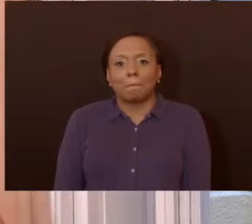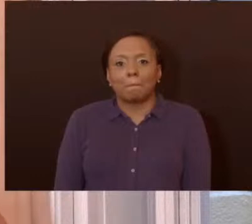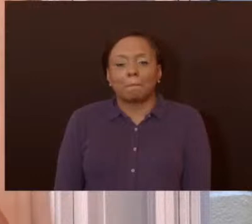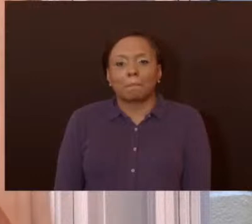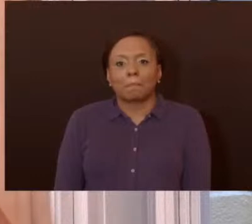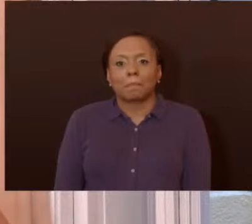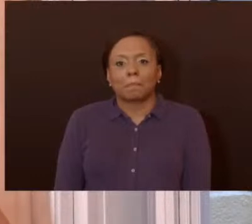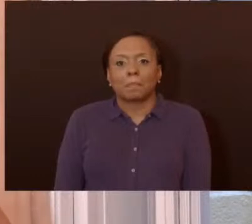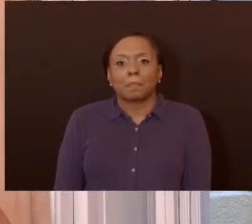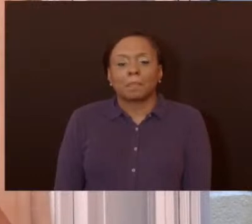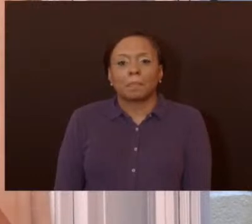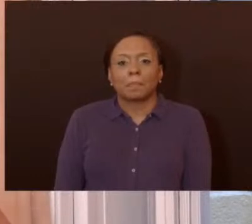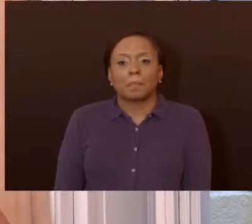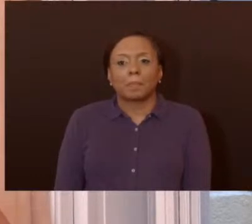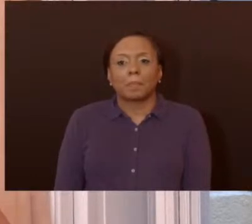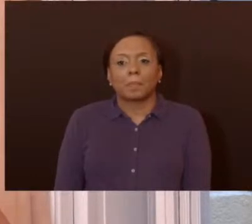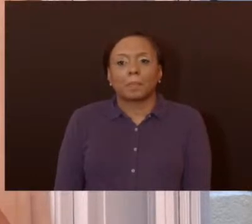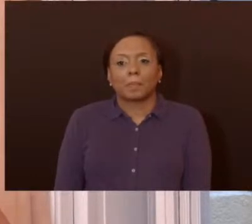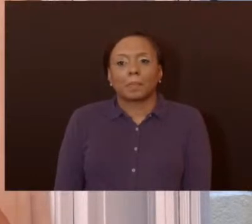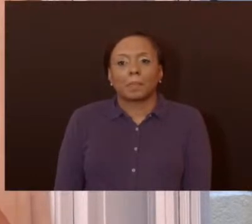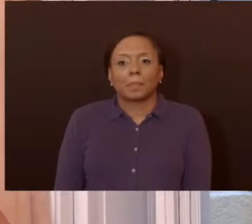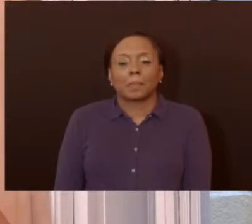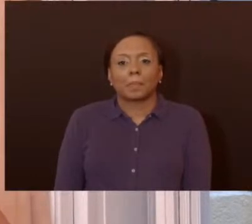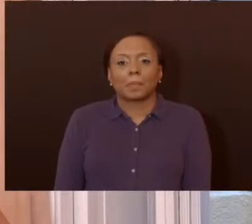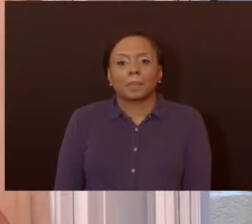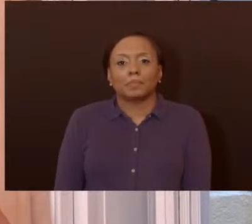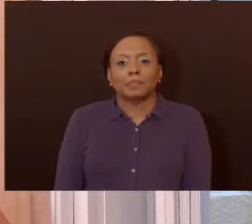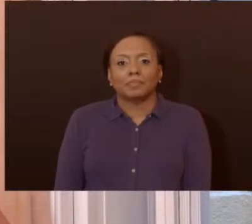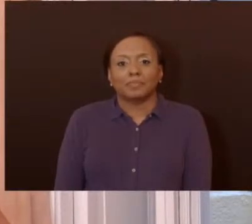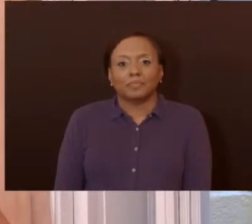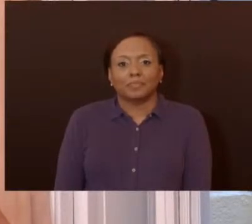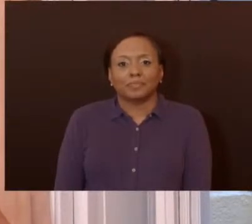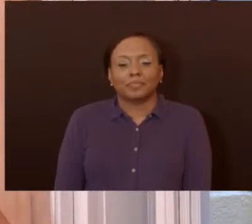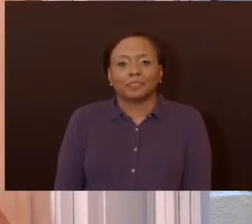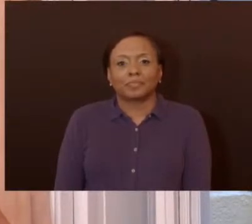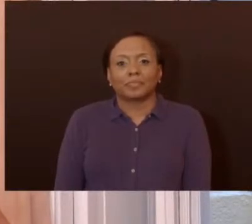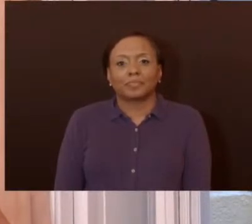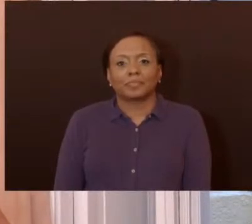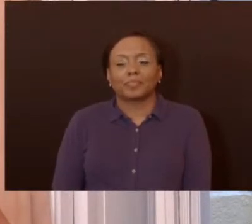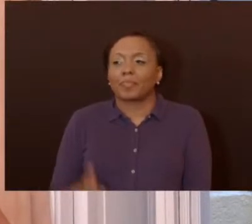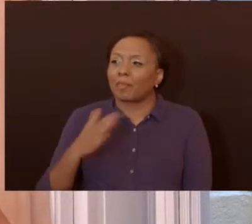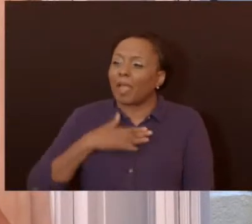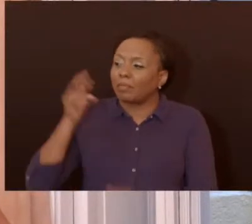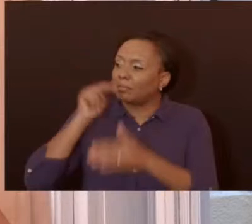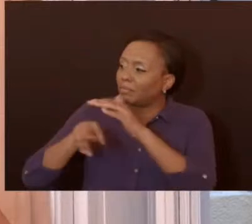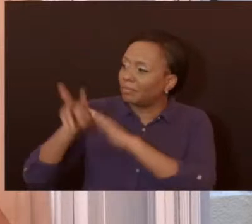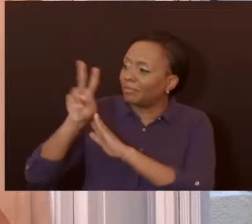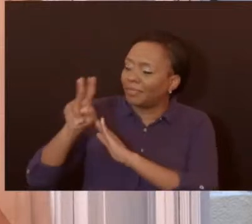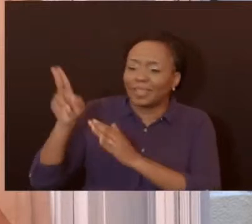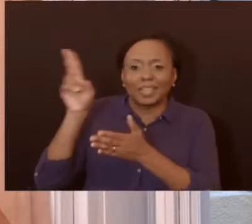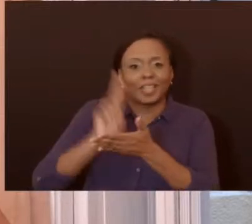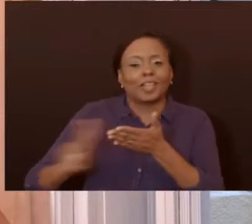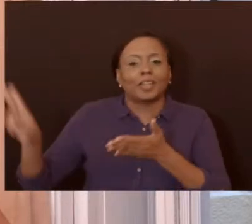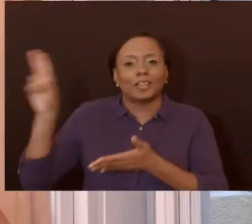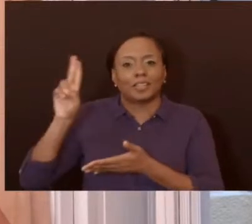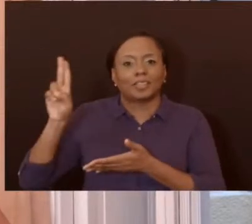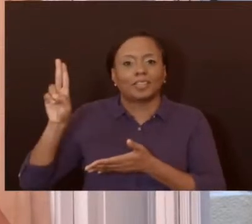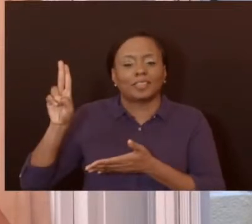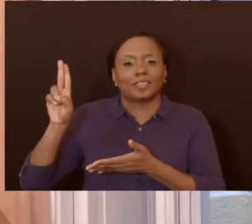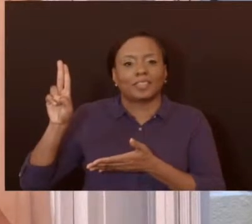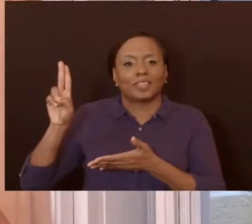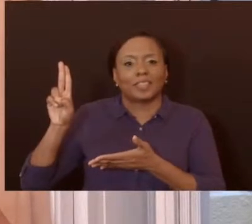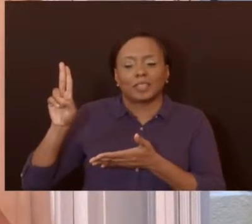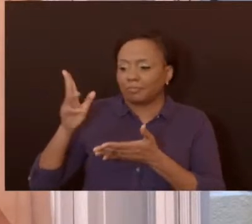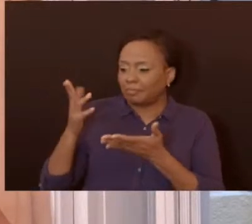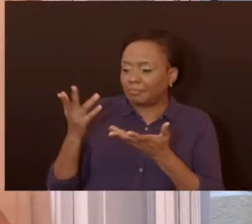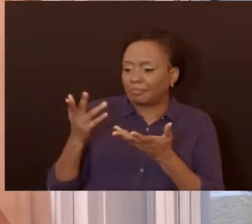My picture painting can only be in relation to projections that we would have had from UWI, who would have assisted us with looking at a